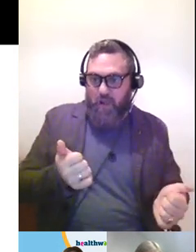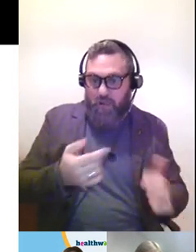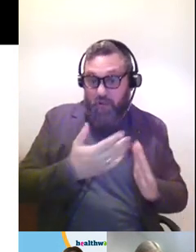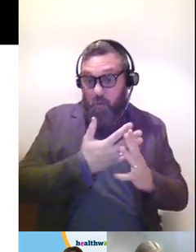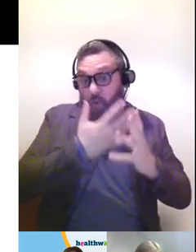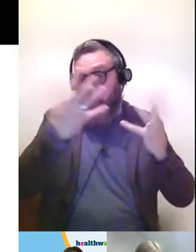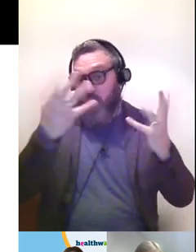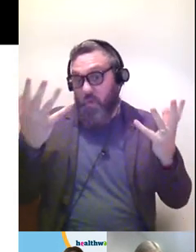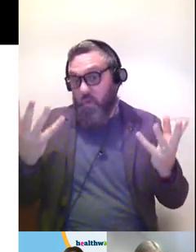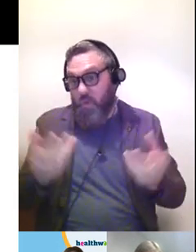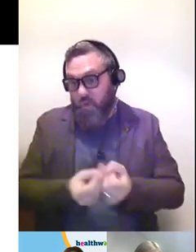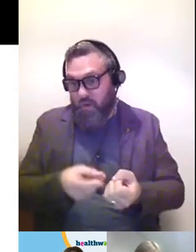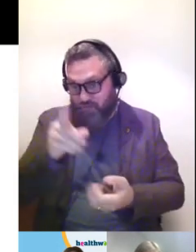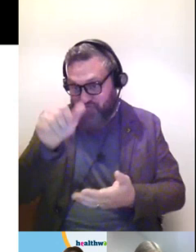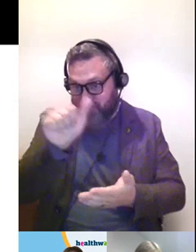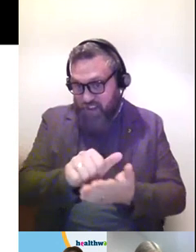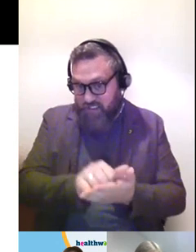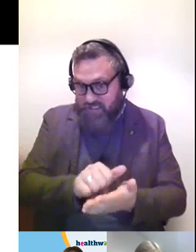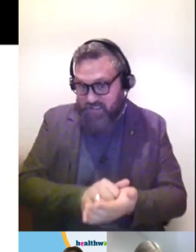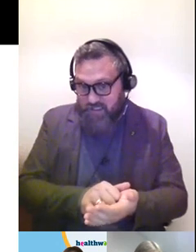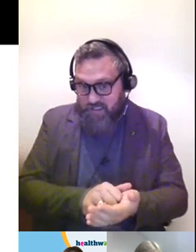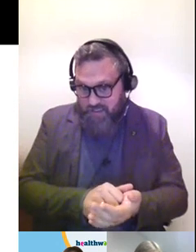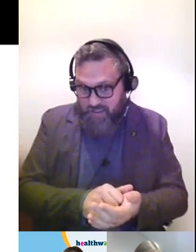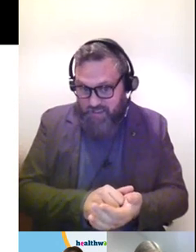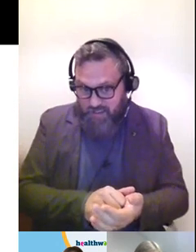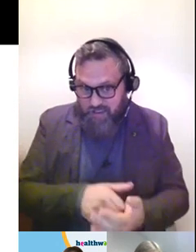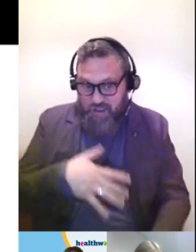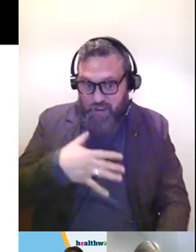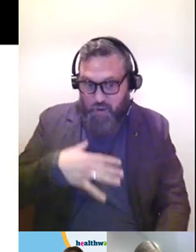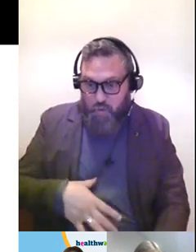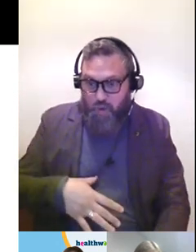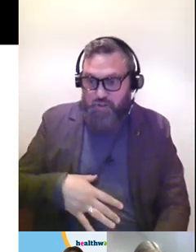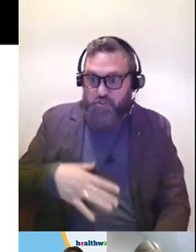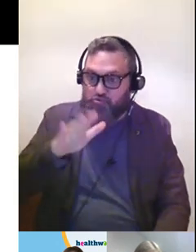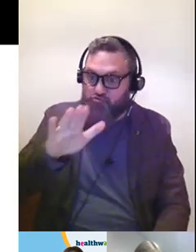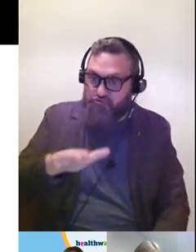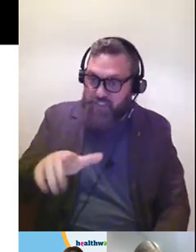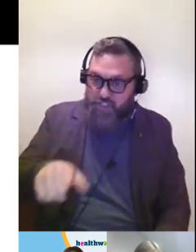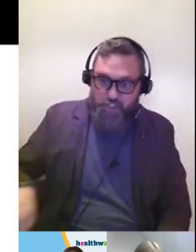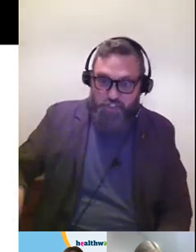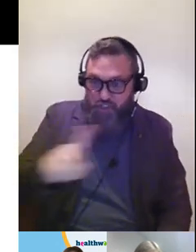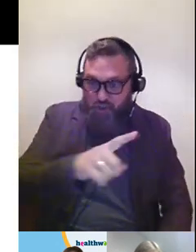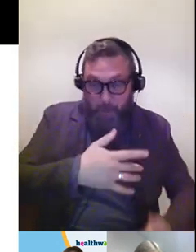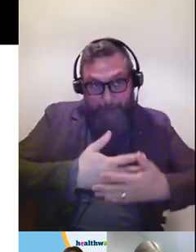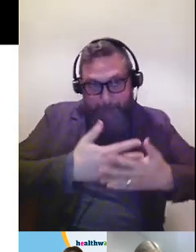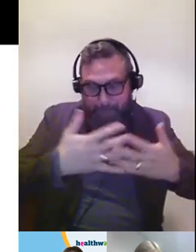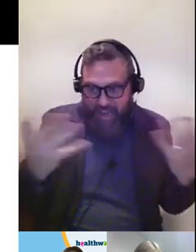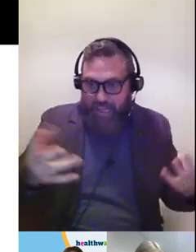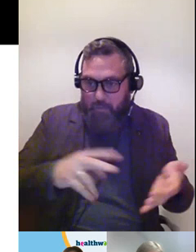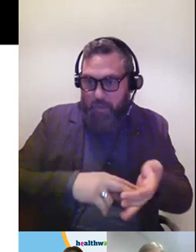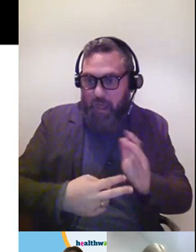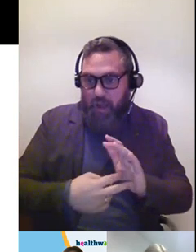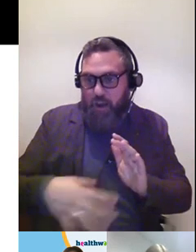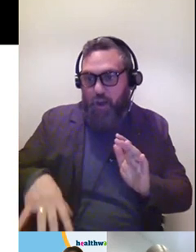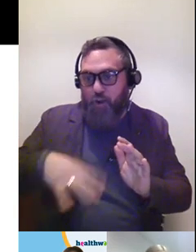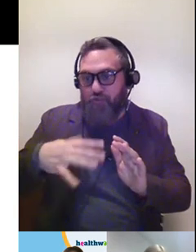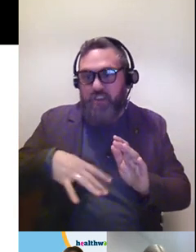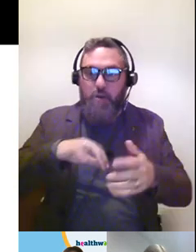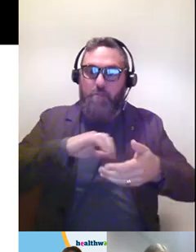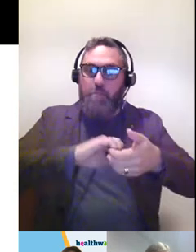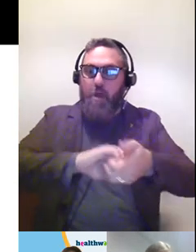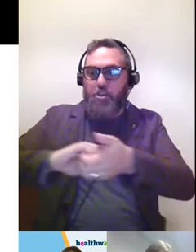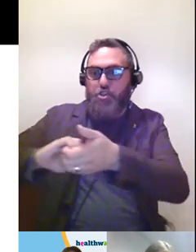which absolutely is right. And I just want to reassure people on the call, there are many plans already in place, partnership